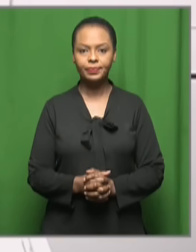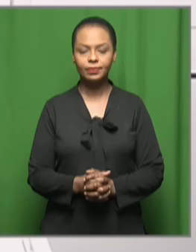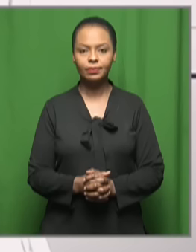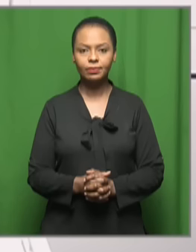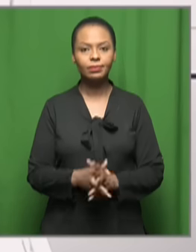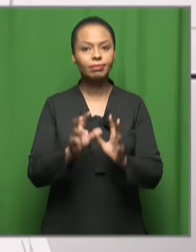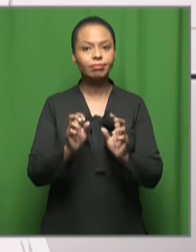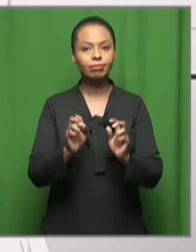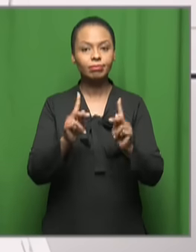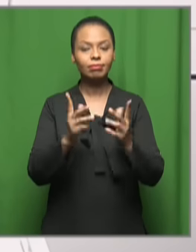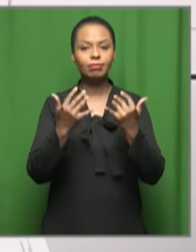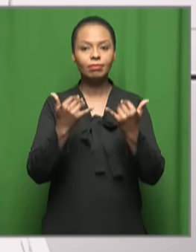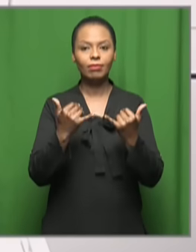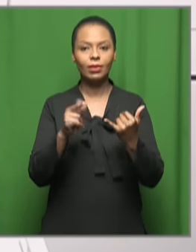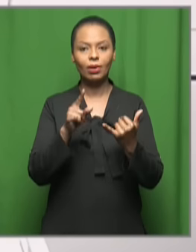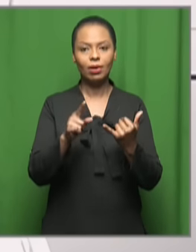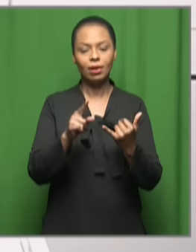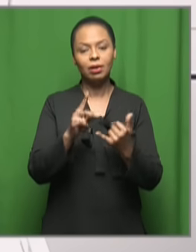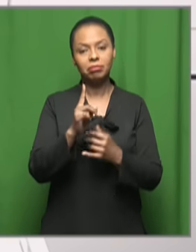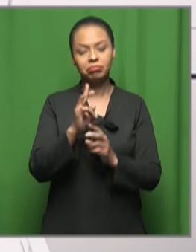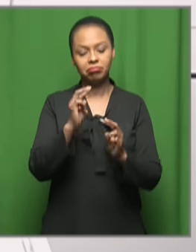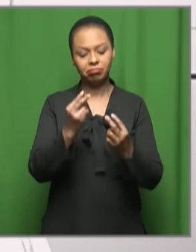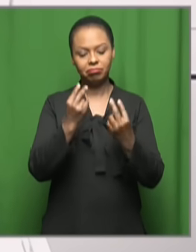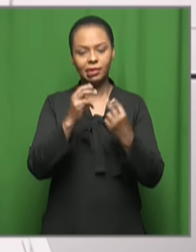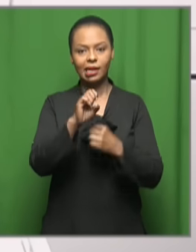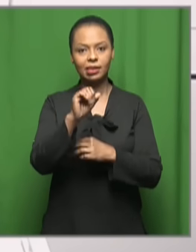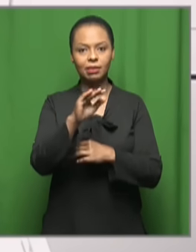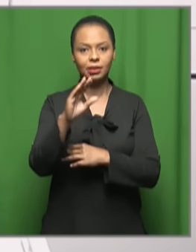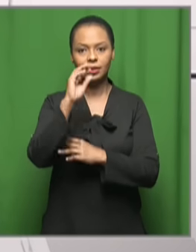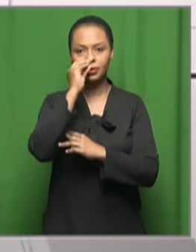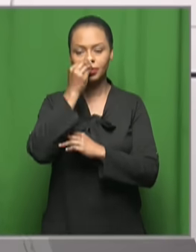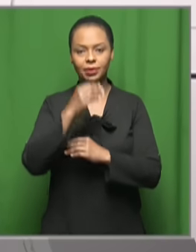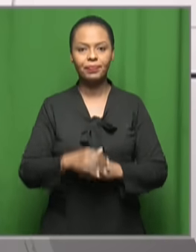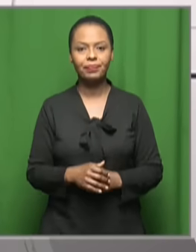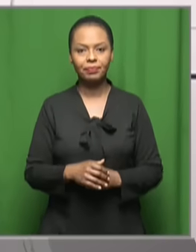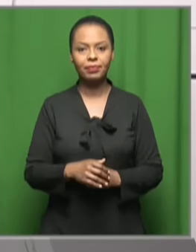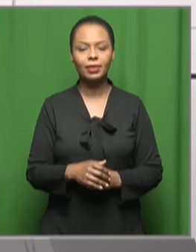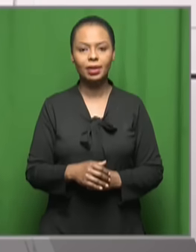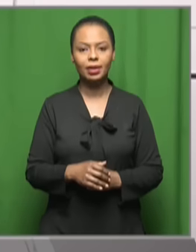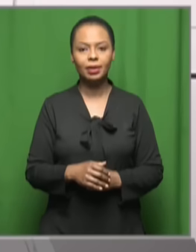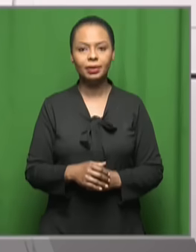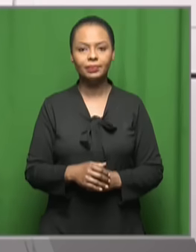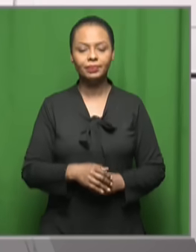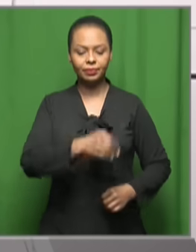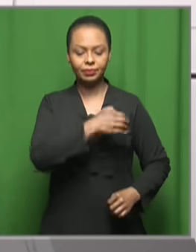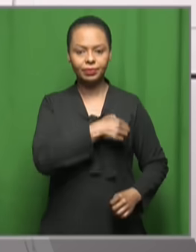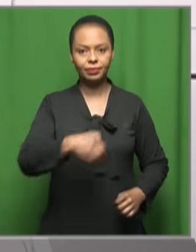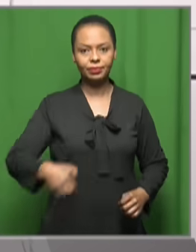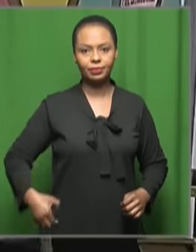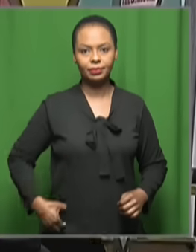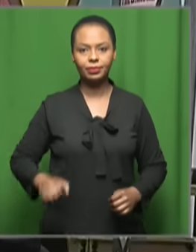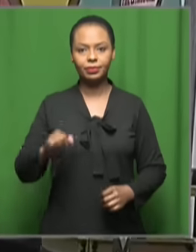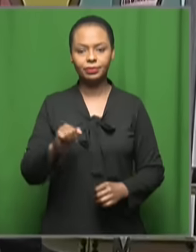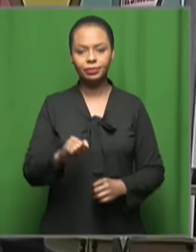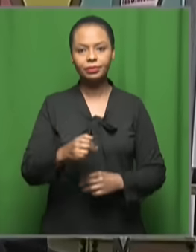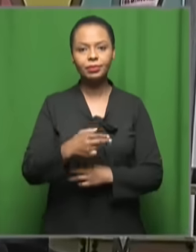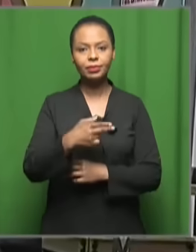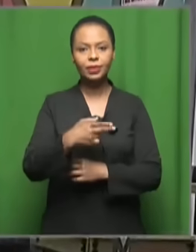All right, you're watching SABC News. We are bringing you live visuals. This is the arrival of the president of Indonesia,